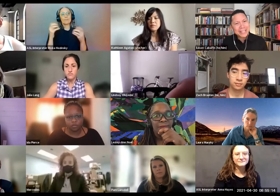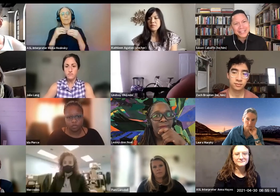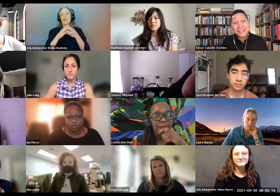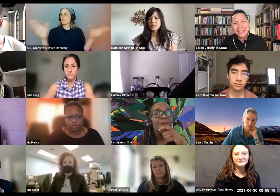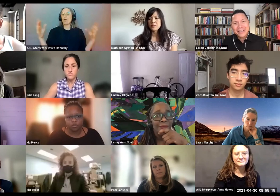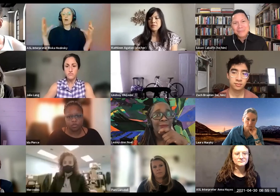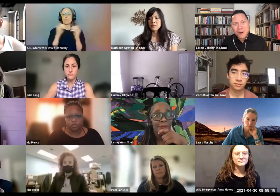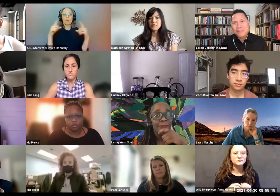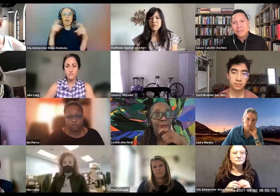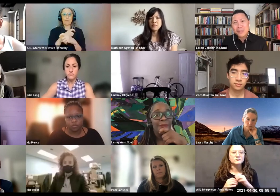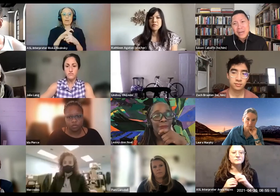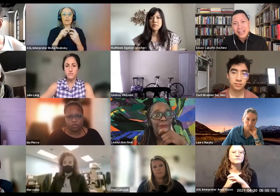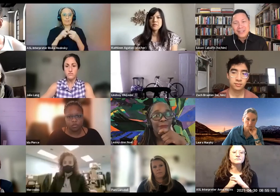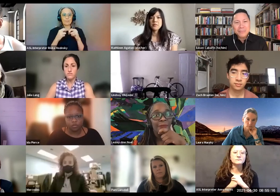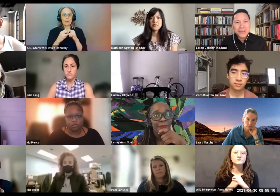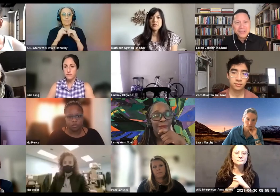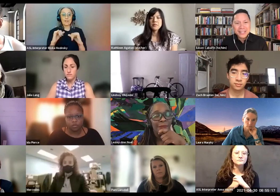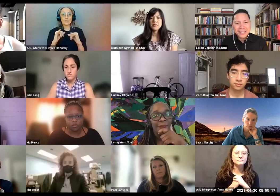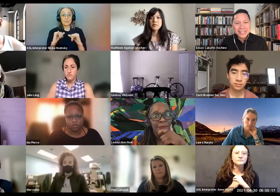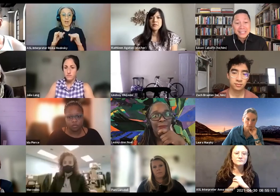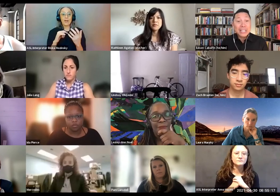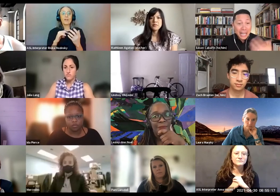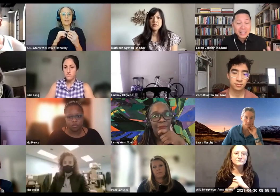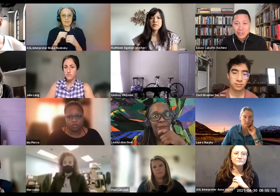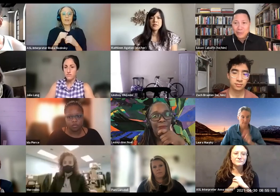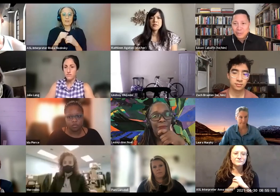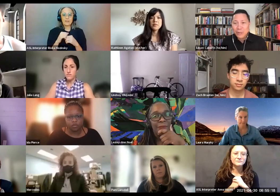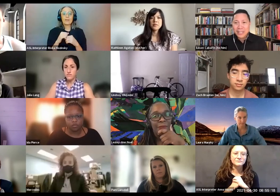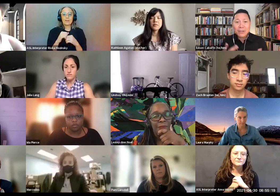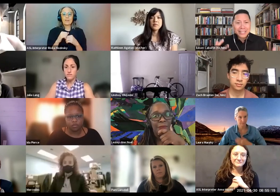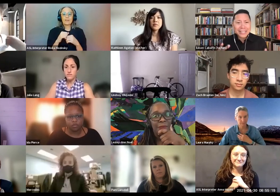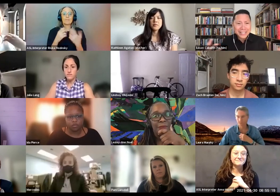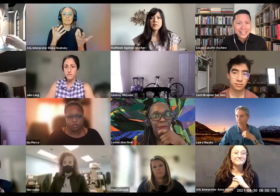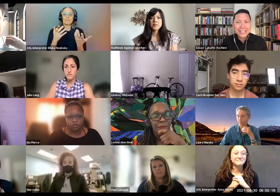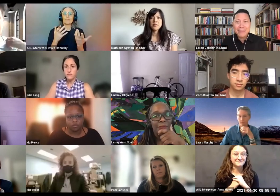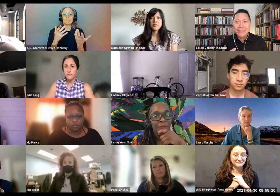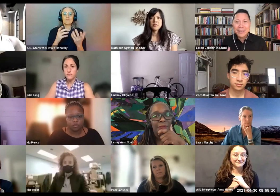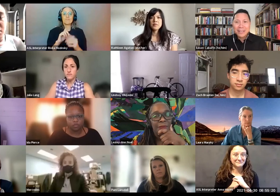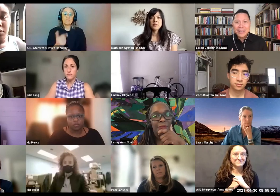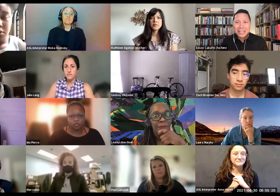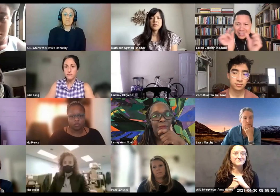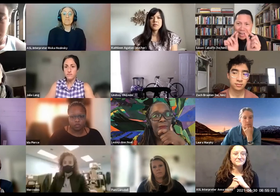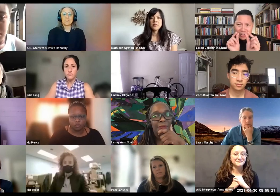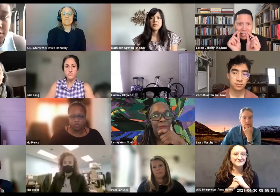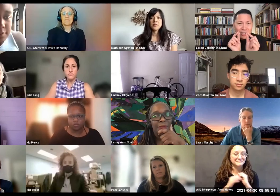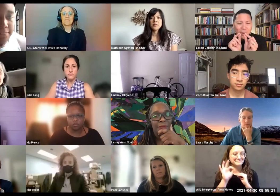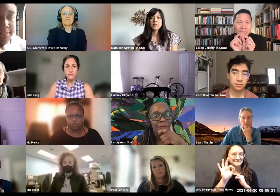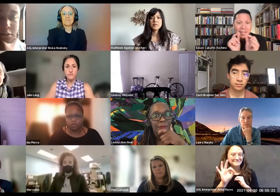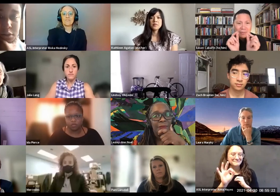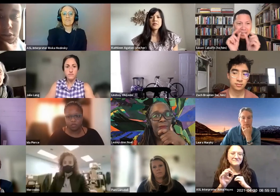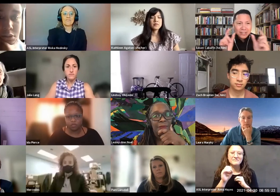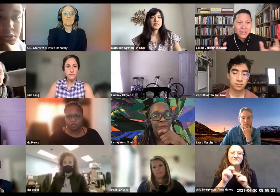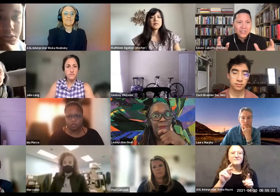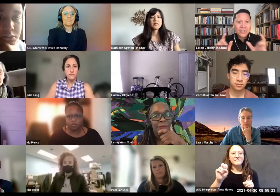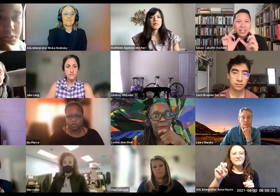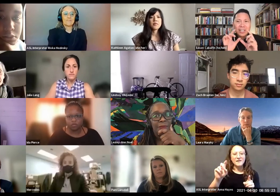it's such a larger, more complicated problem as well, you know, because then it's, as you know, we're pointing out, like the system, it's not just